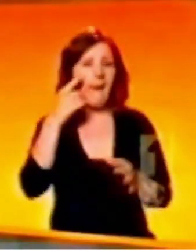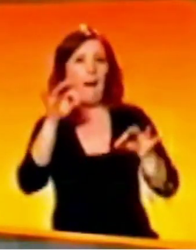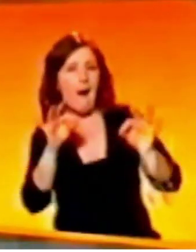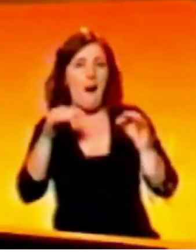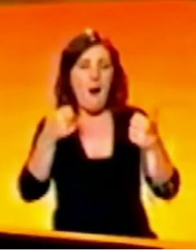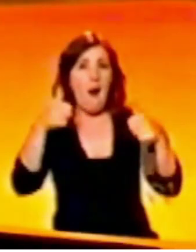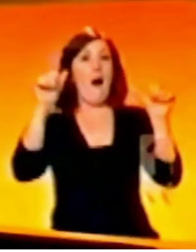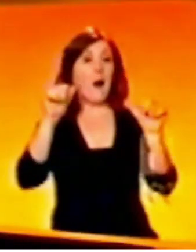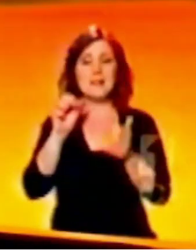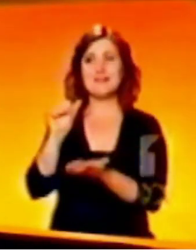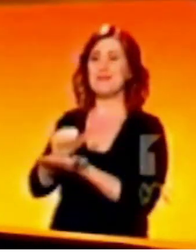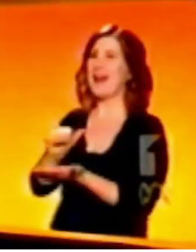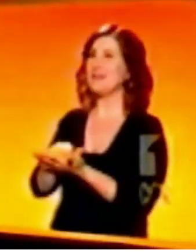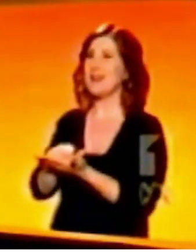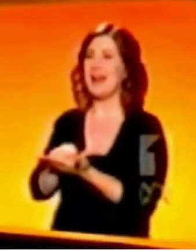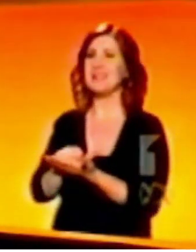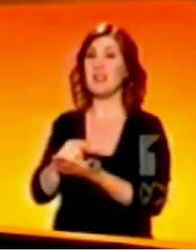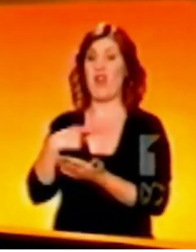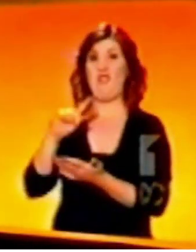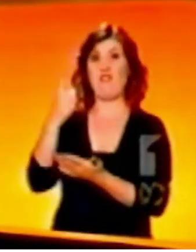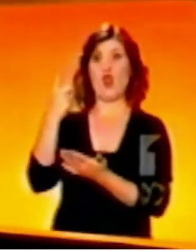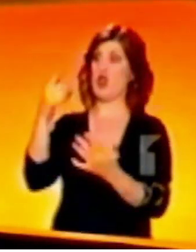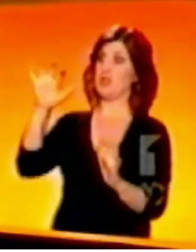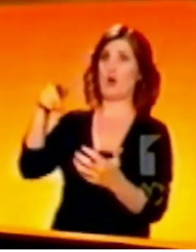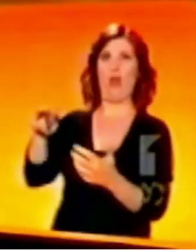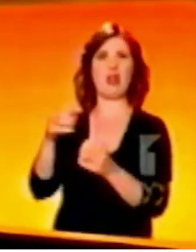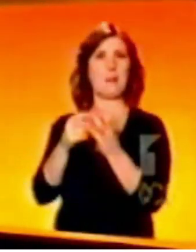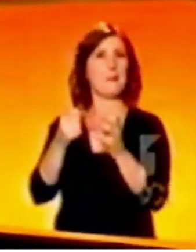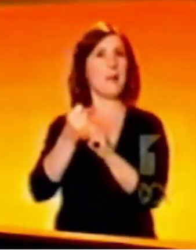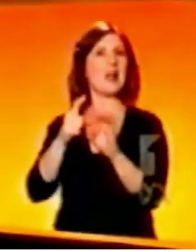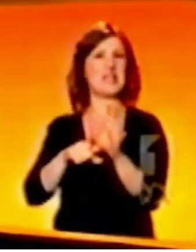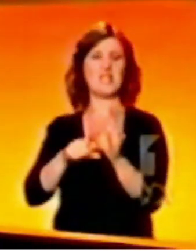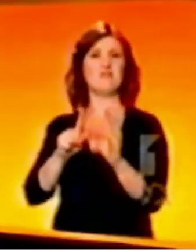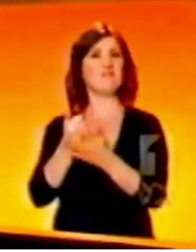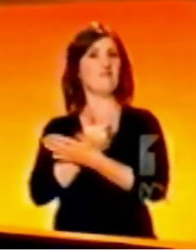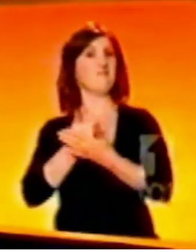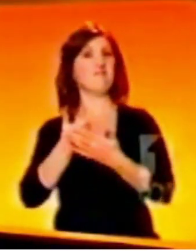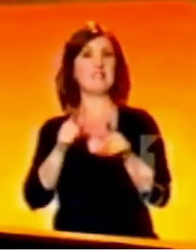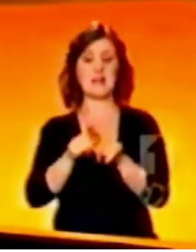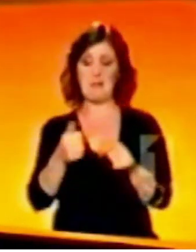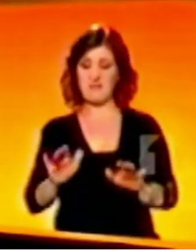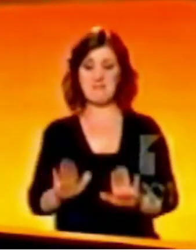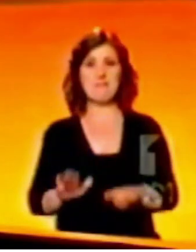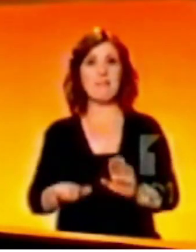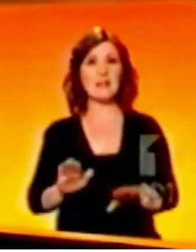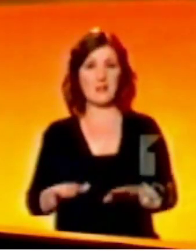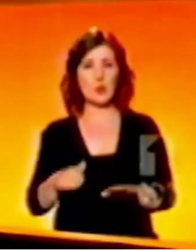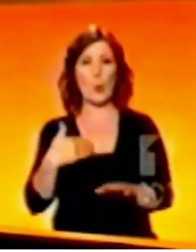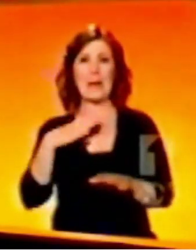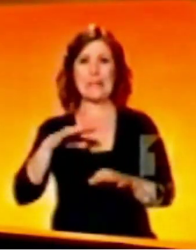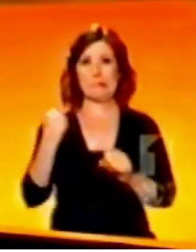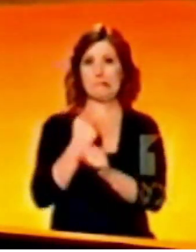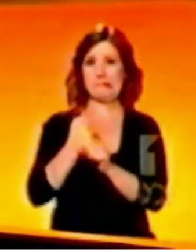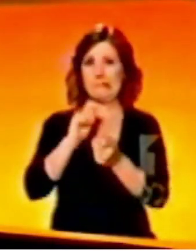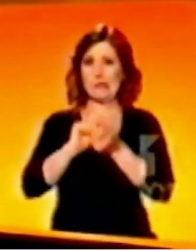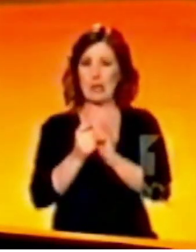Yeah. Like when we first got the vehicle, it was as a standard vehicle with pedals, and we had to rebuild the